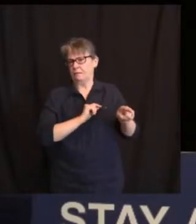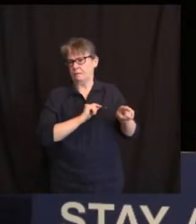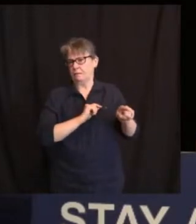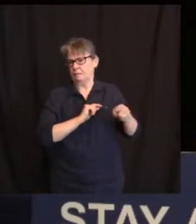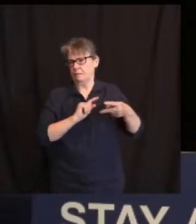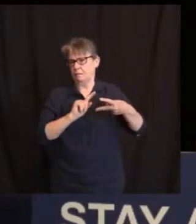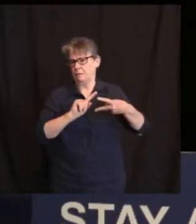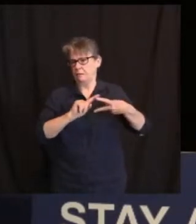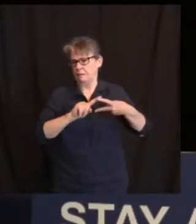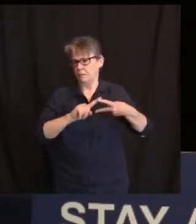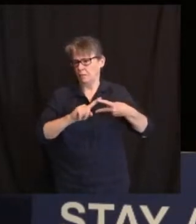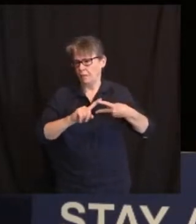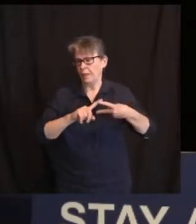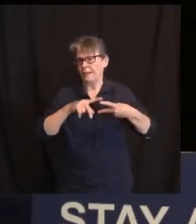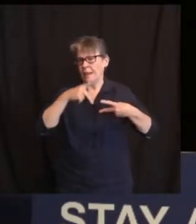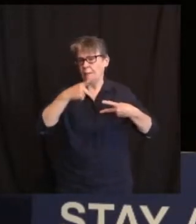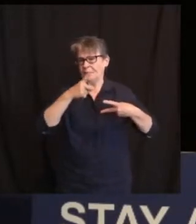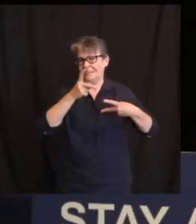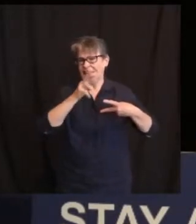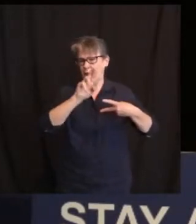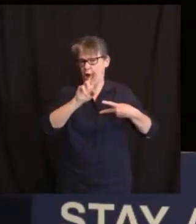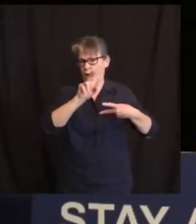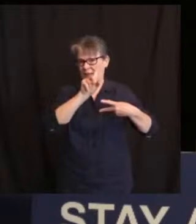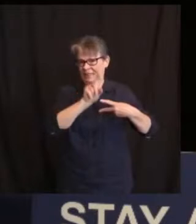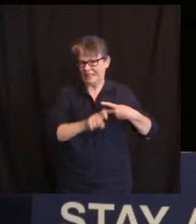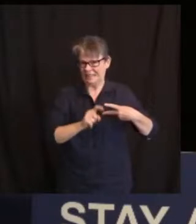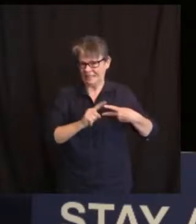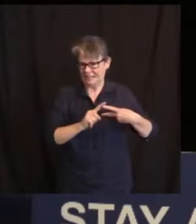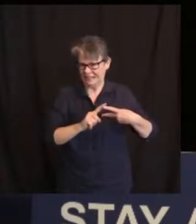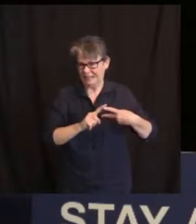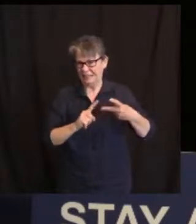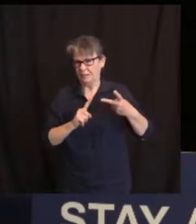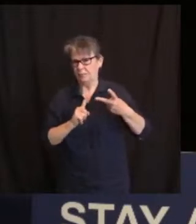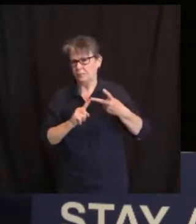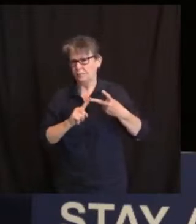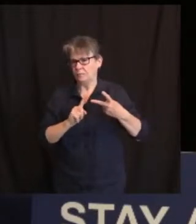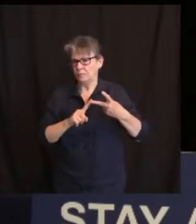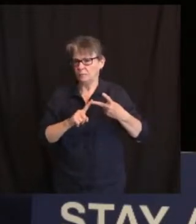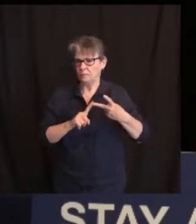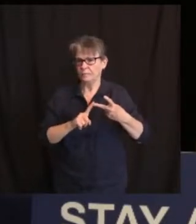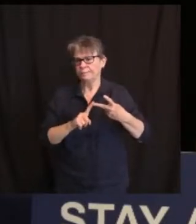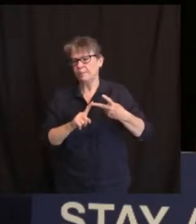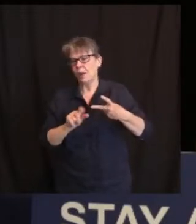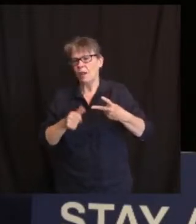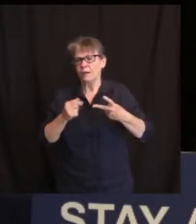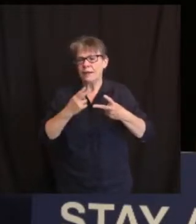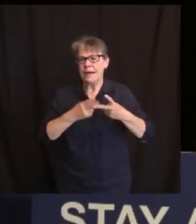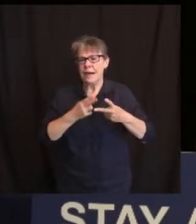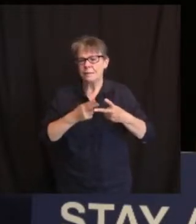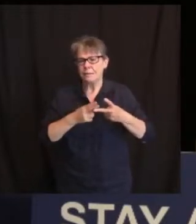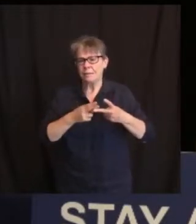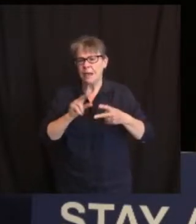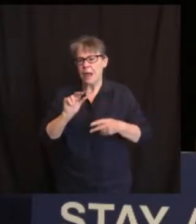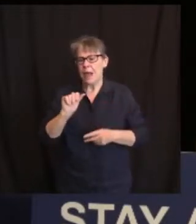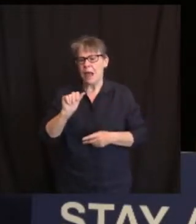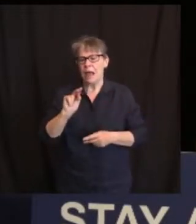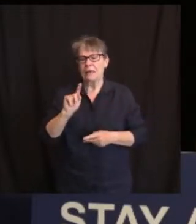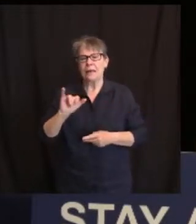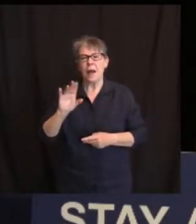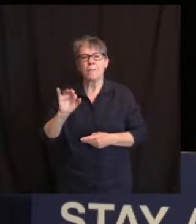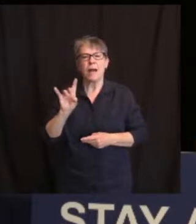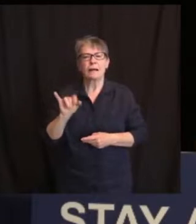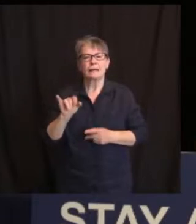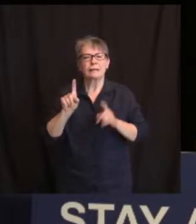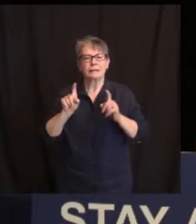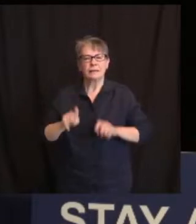antibody test, that's what tests for the body's response to that virus. The antigen test that you're talking about now, that is a second way to